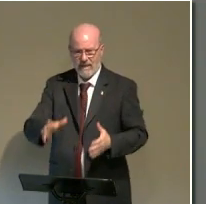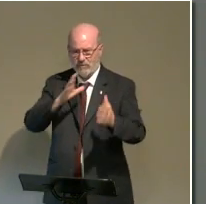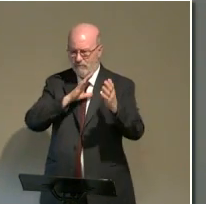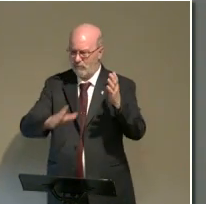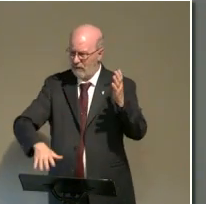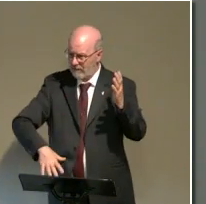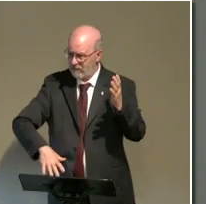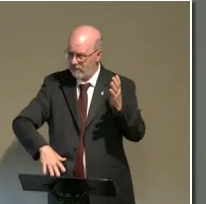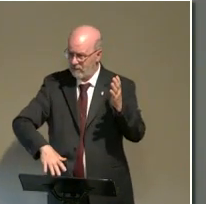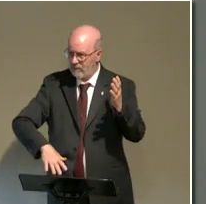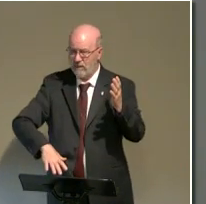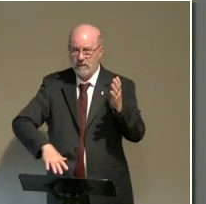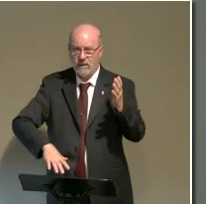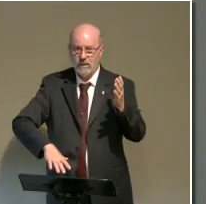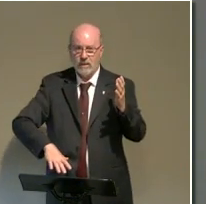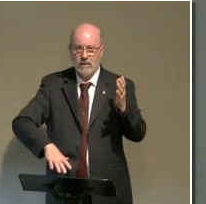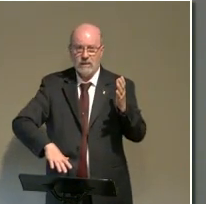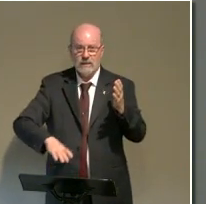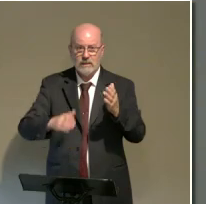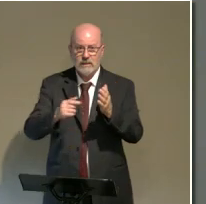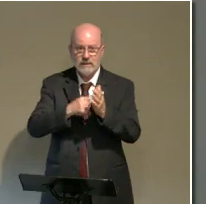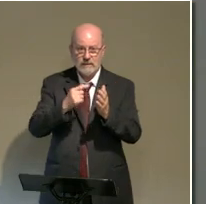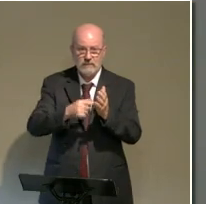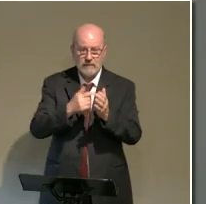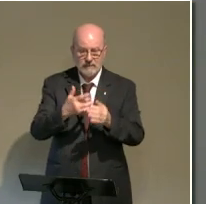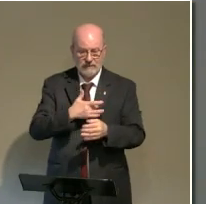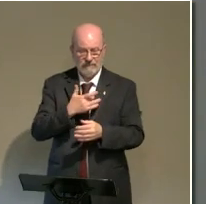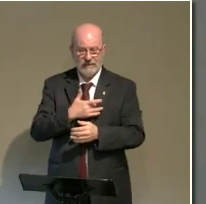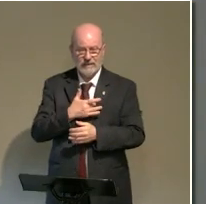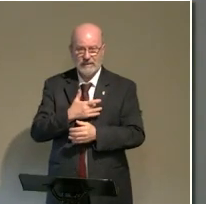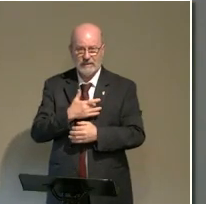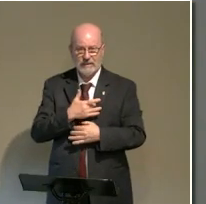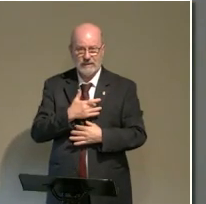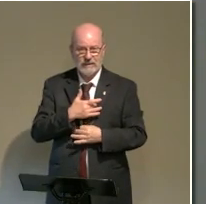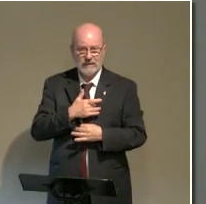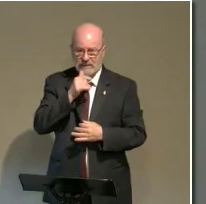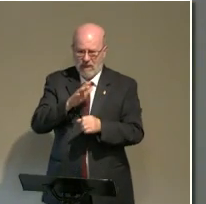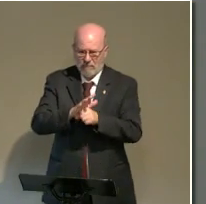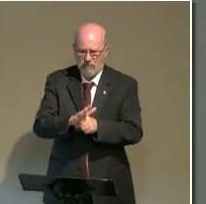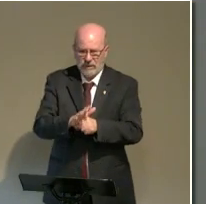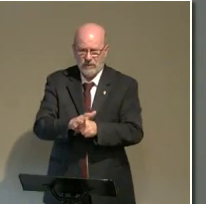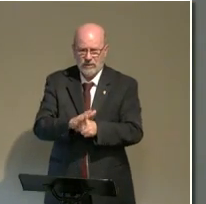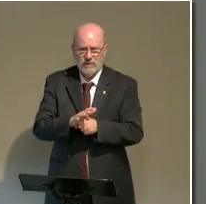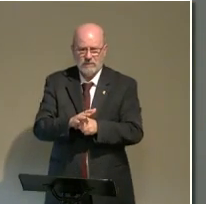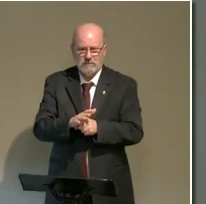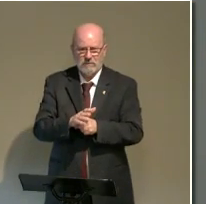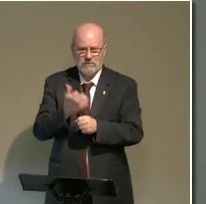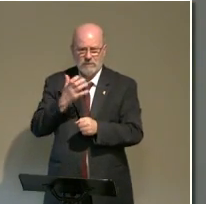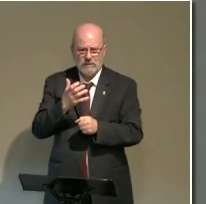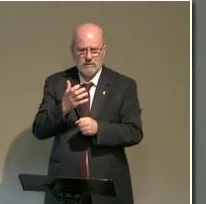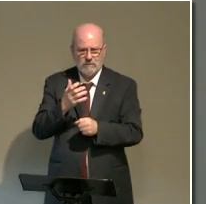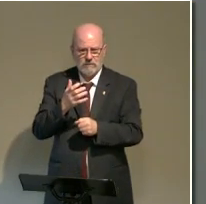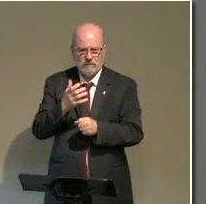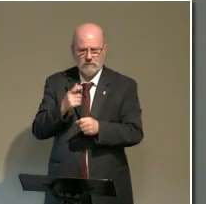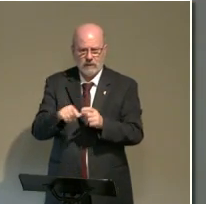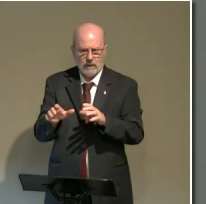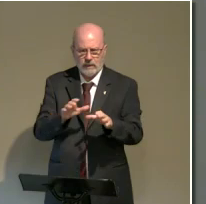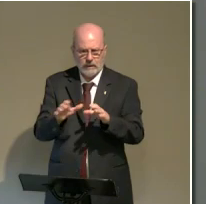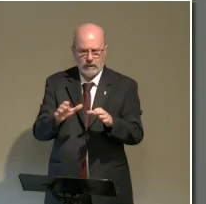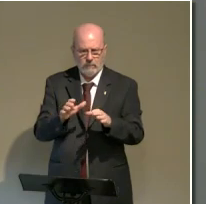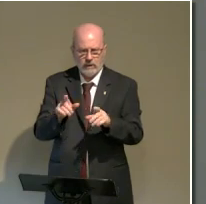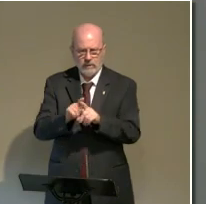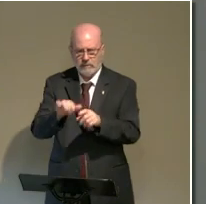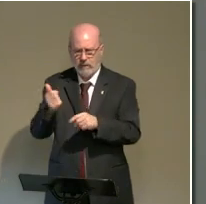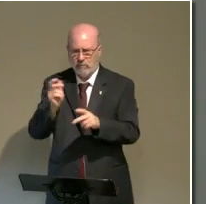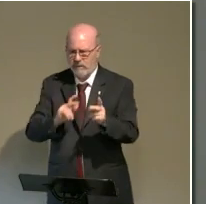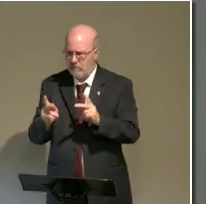Christ. It's sometimes I feel like, not pressured, but man, I can't react like everybody